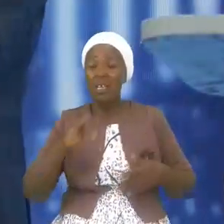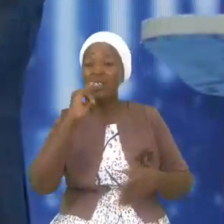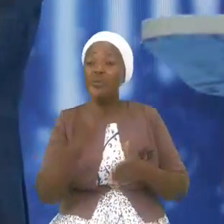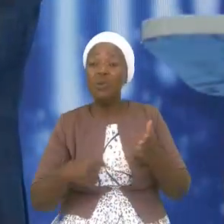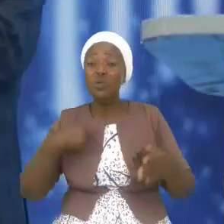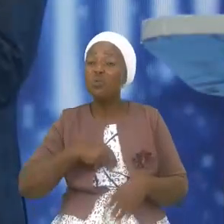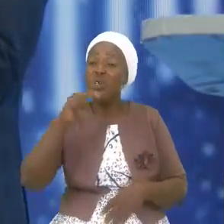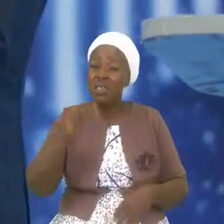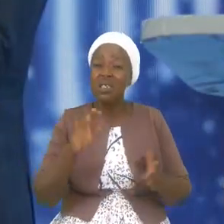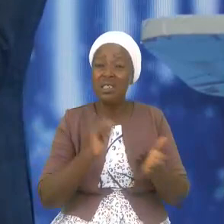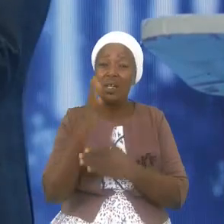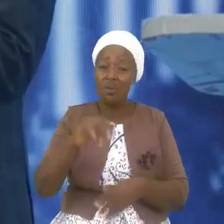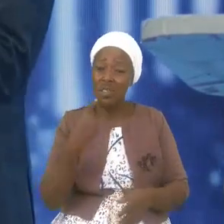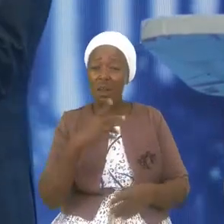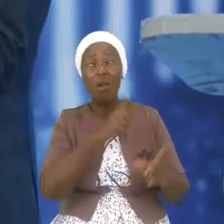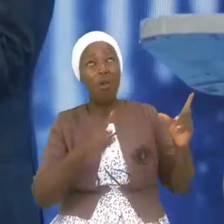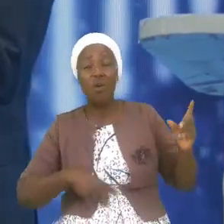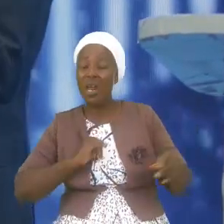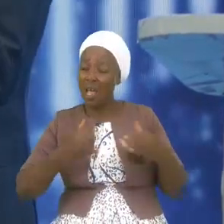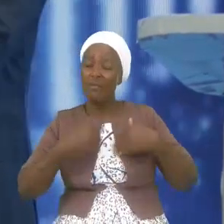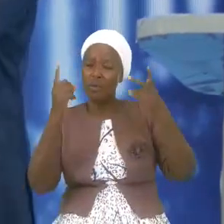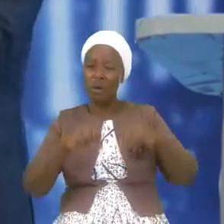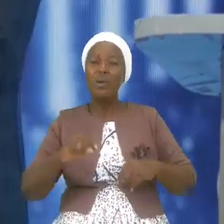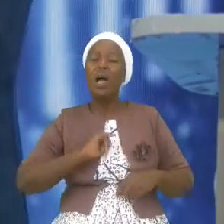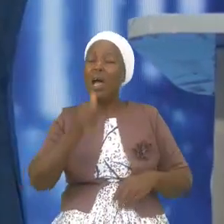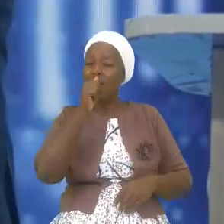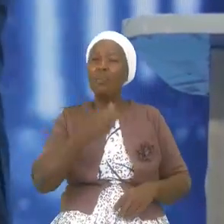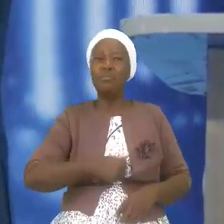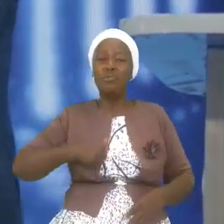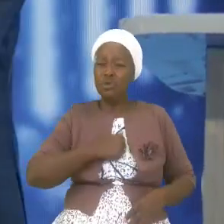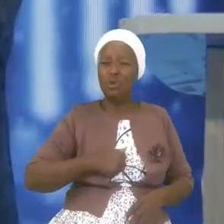am sorry for the evil, for the profanity, and for the